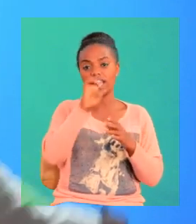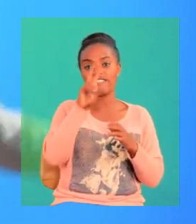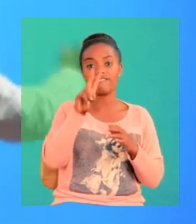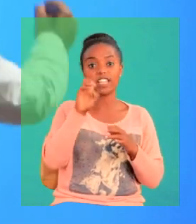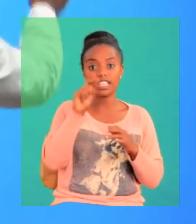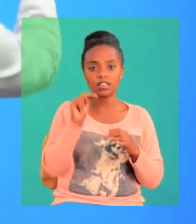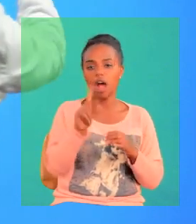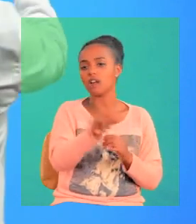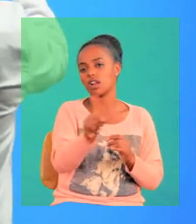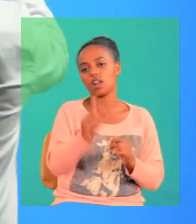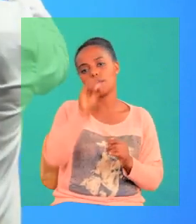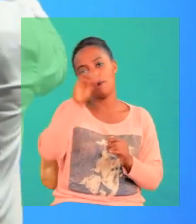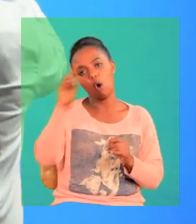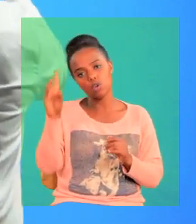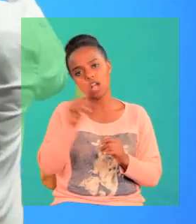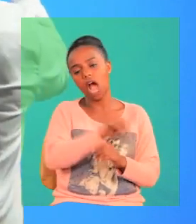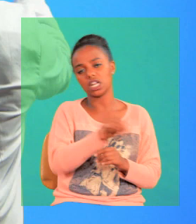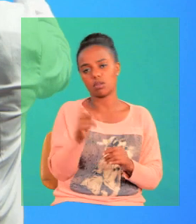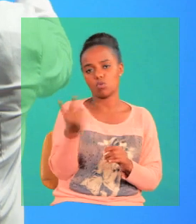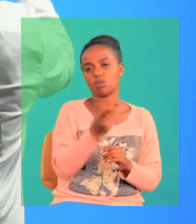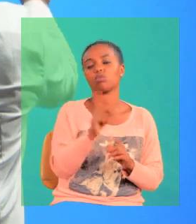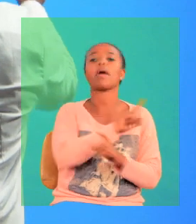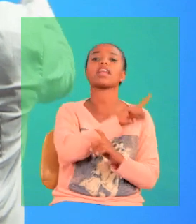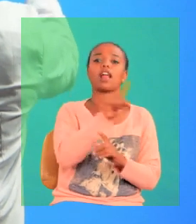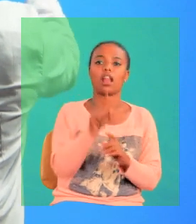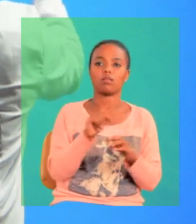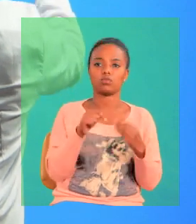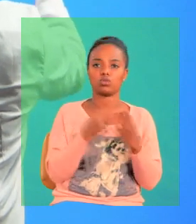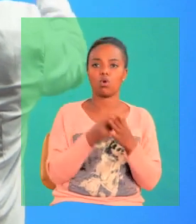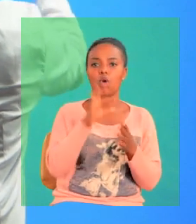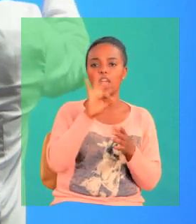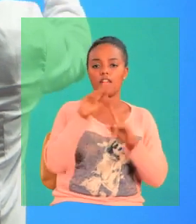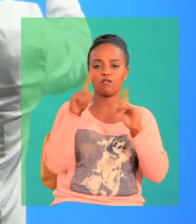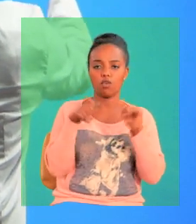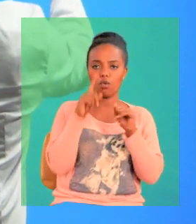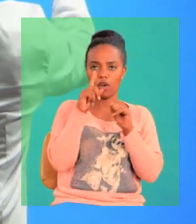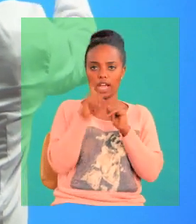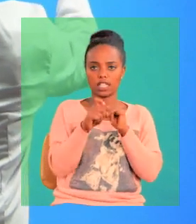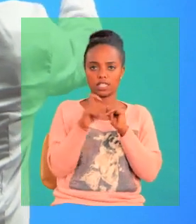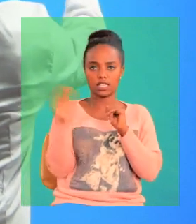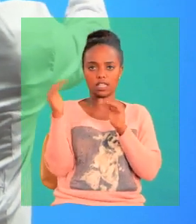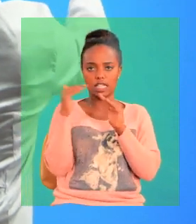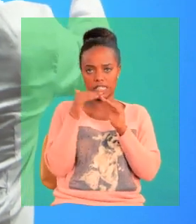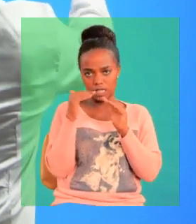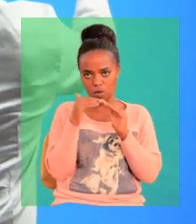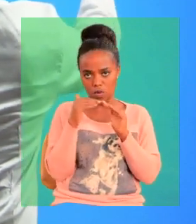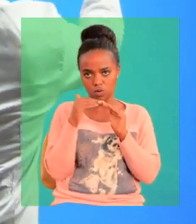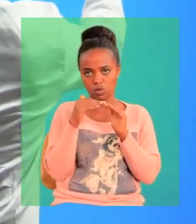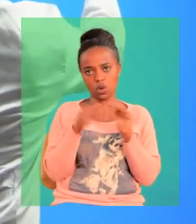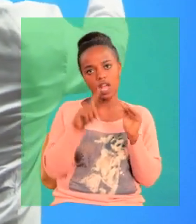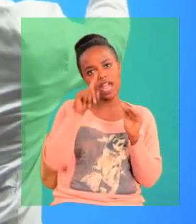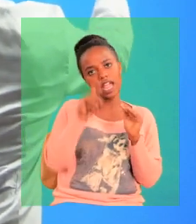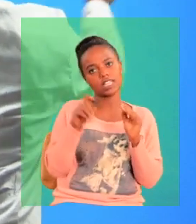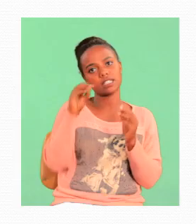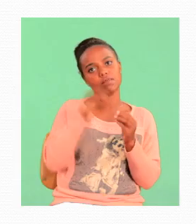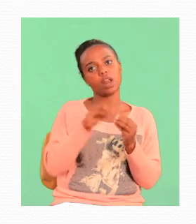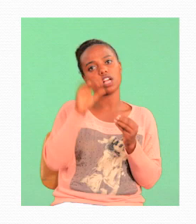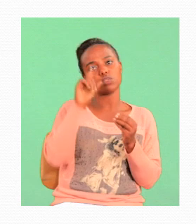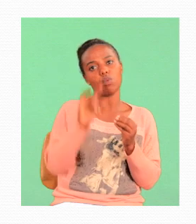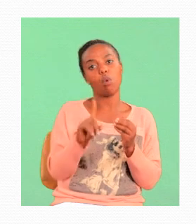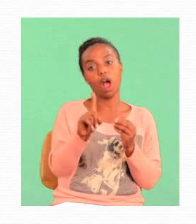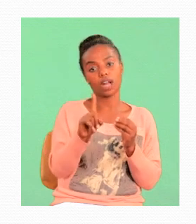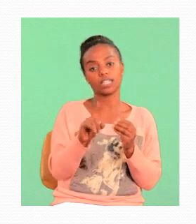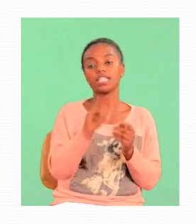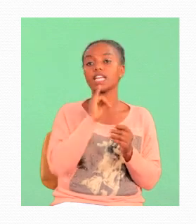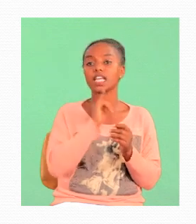odd. Therefore here, f of x is equal to x plus 1